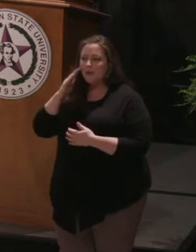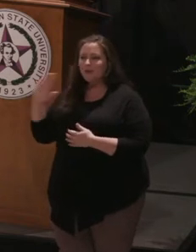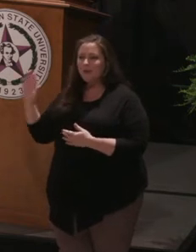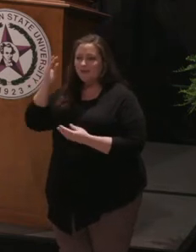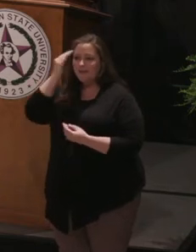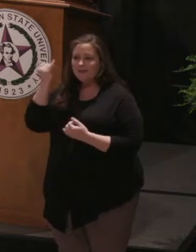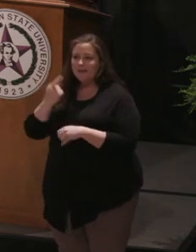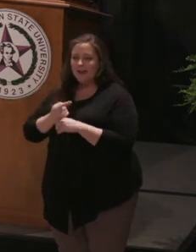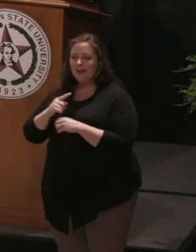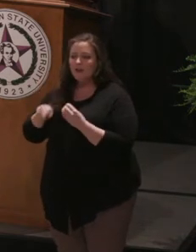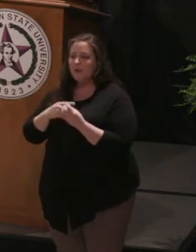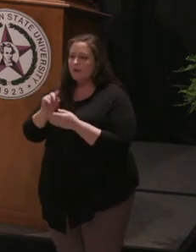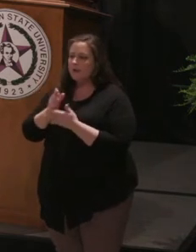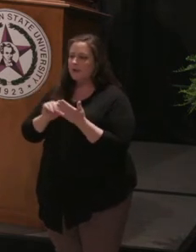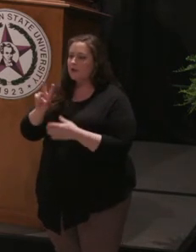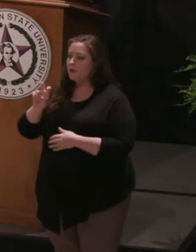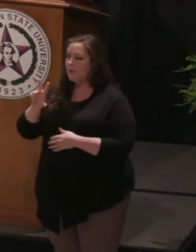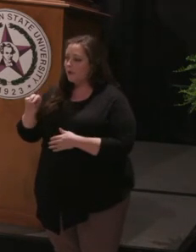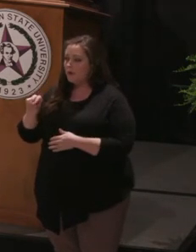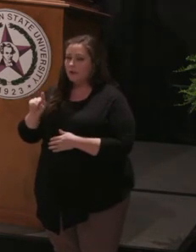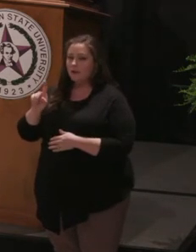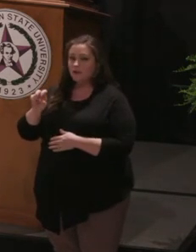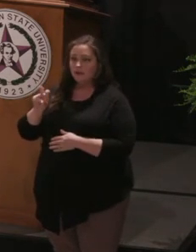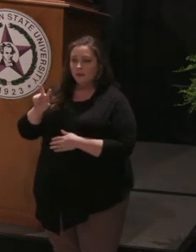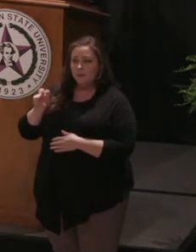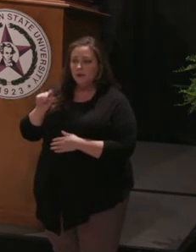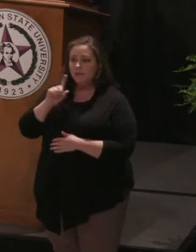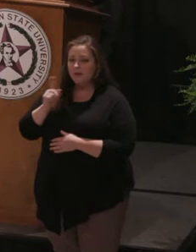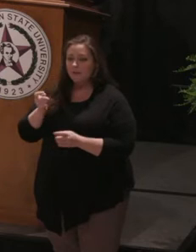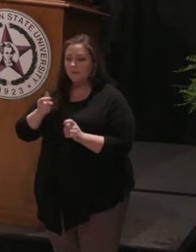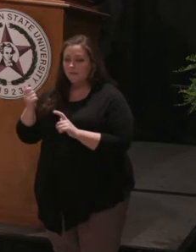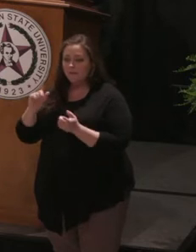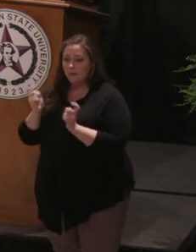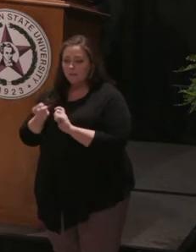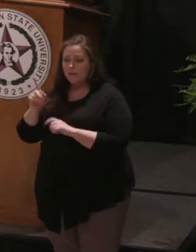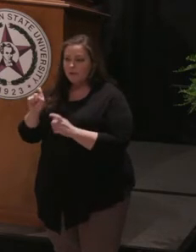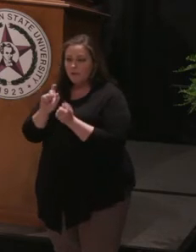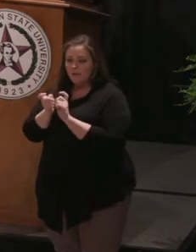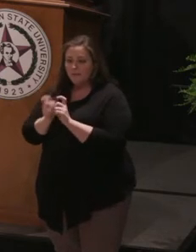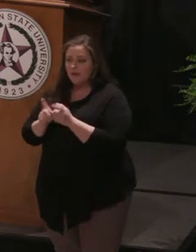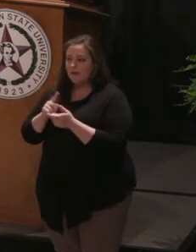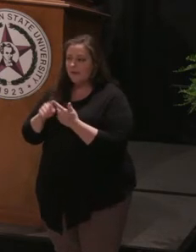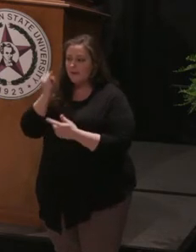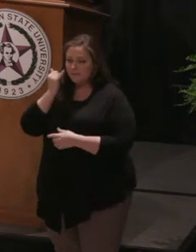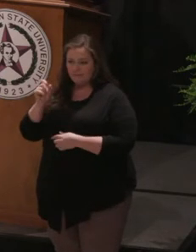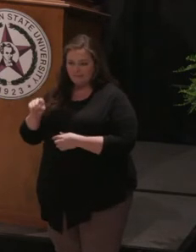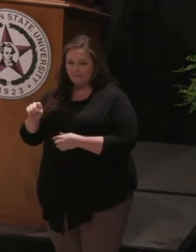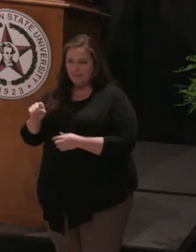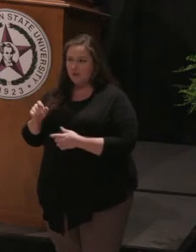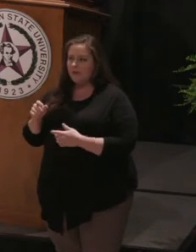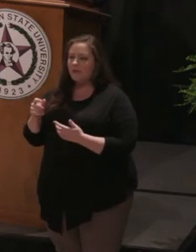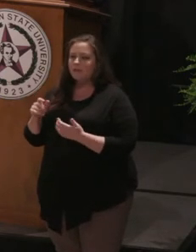today on Section 230. Should it be revoked? Should it be modified? And if so, in